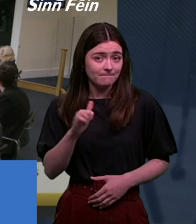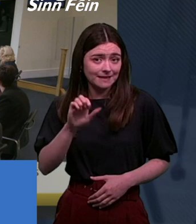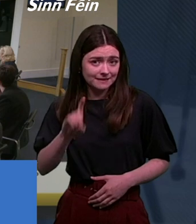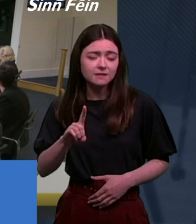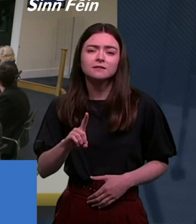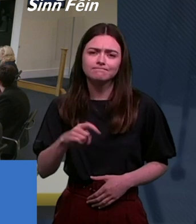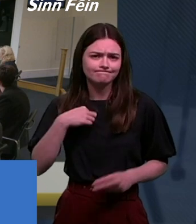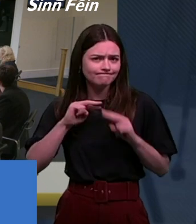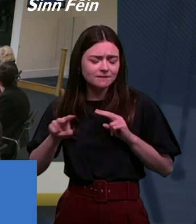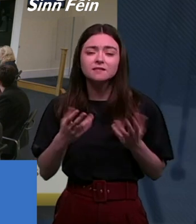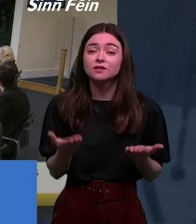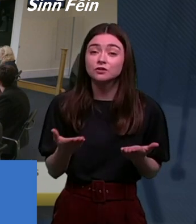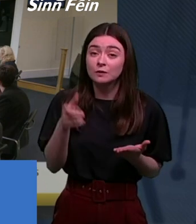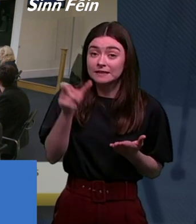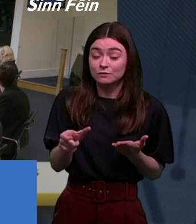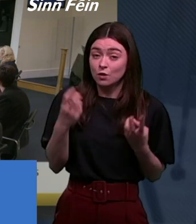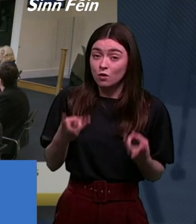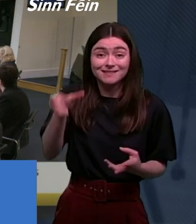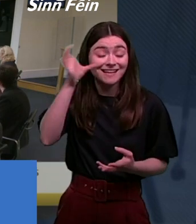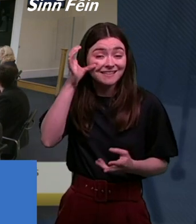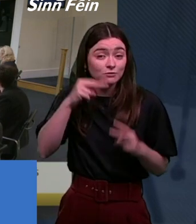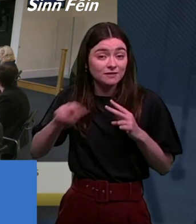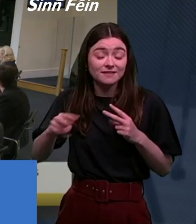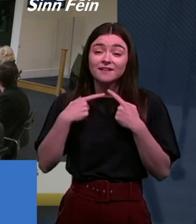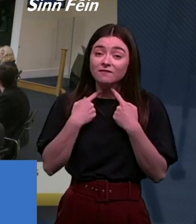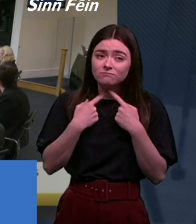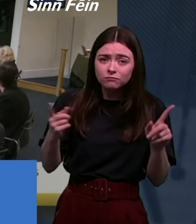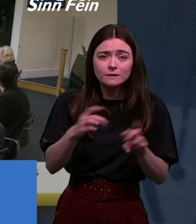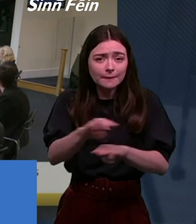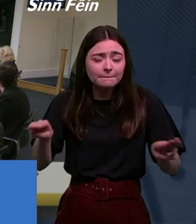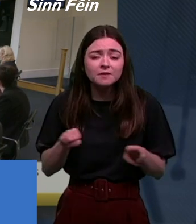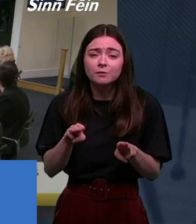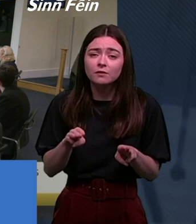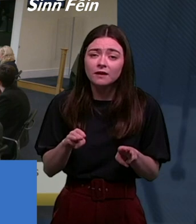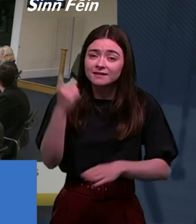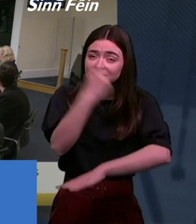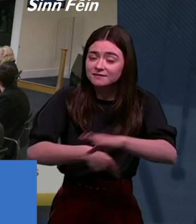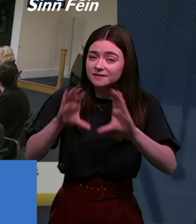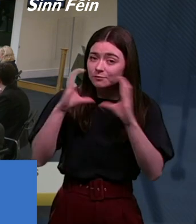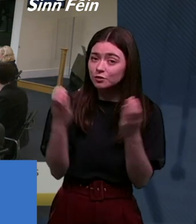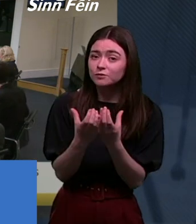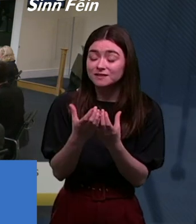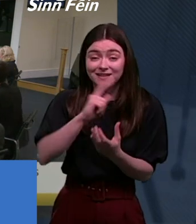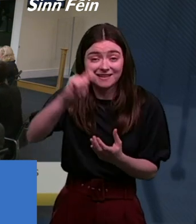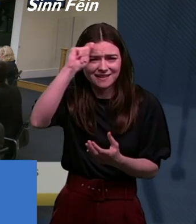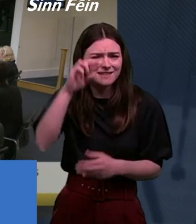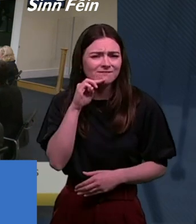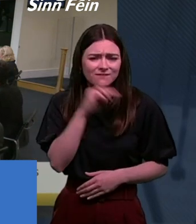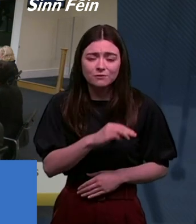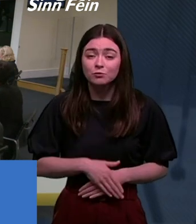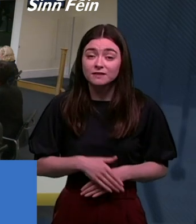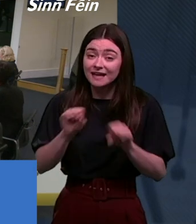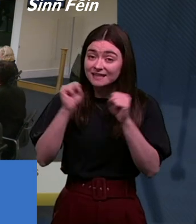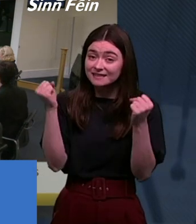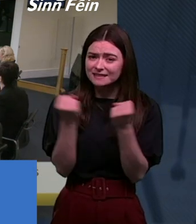when I hear somebody say, I want to listen to autistic voices and autistic people and the disabled community, I think that's key. And as a society,